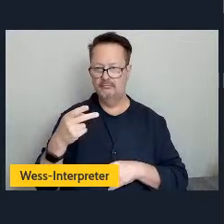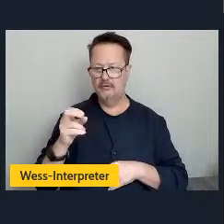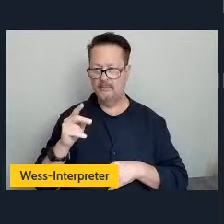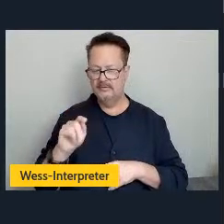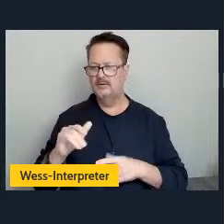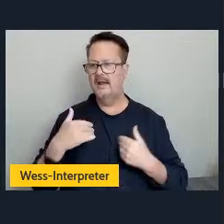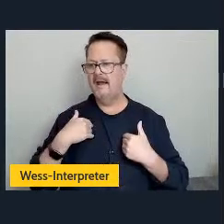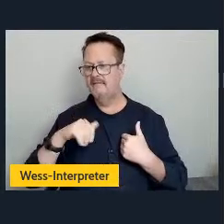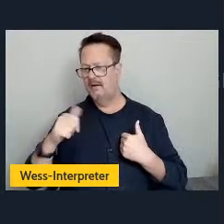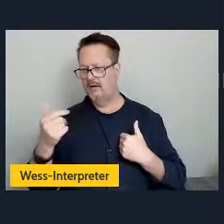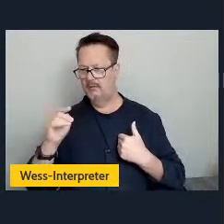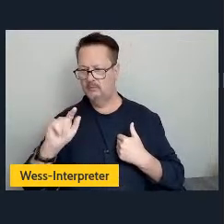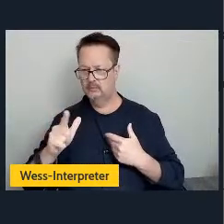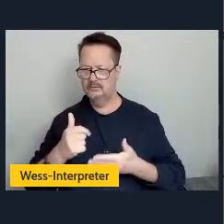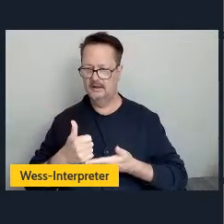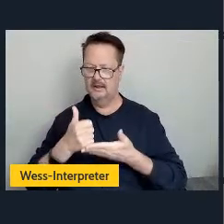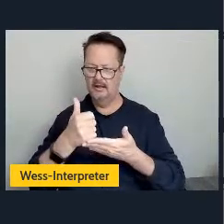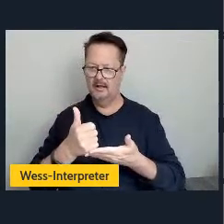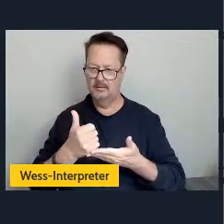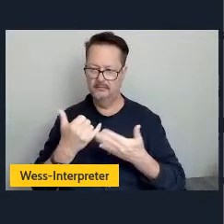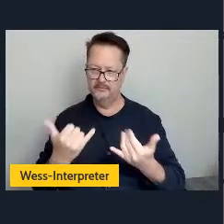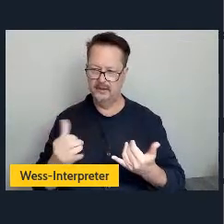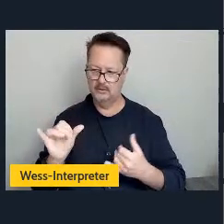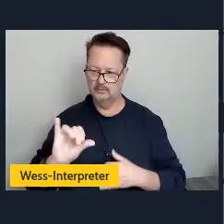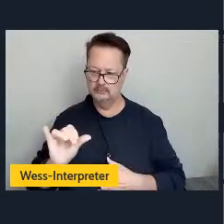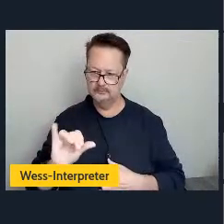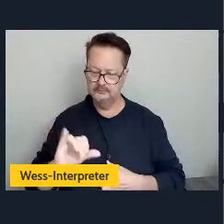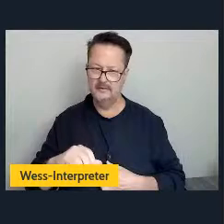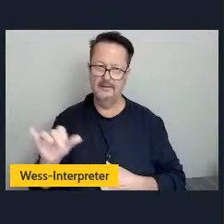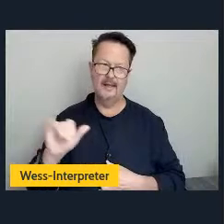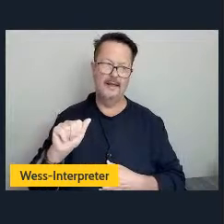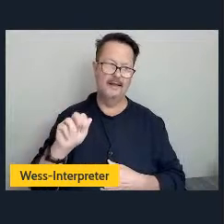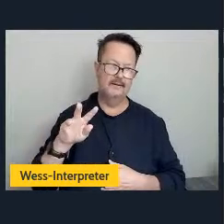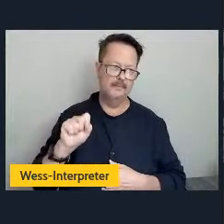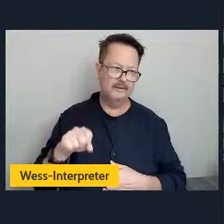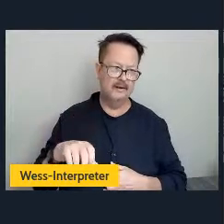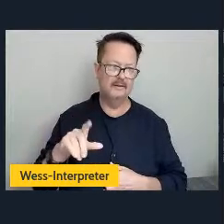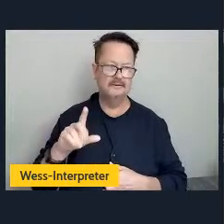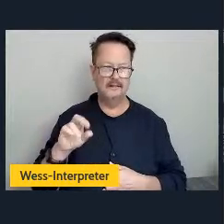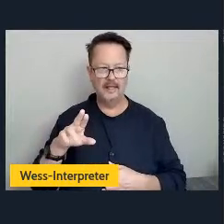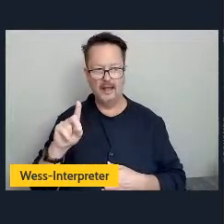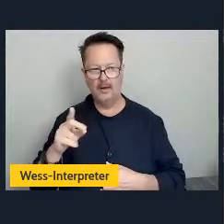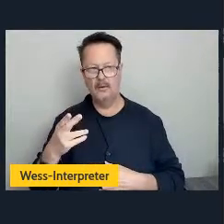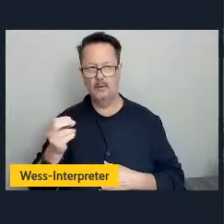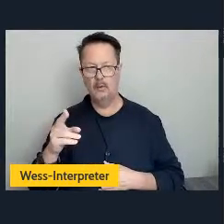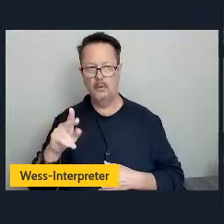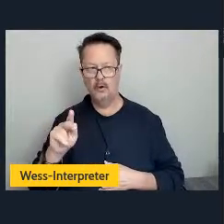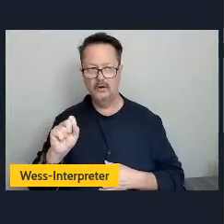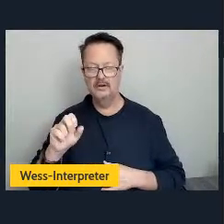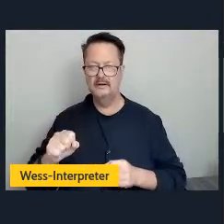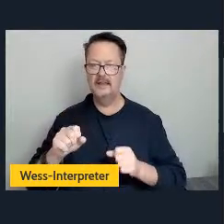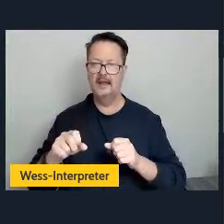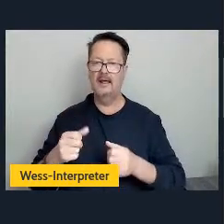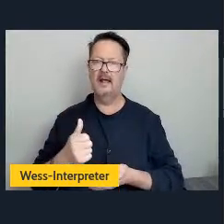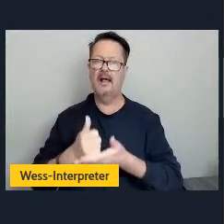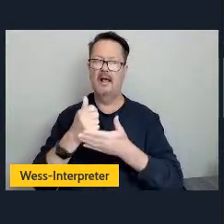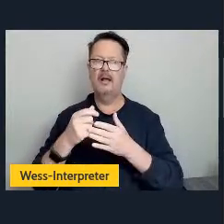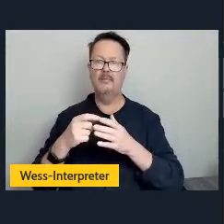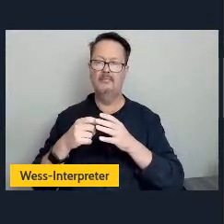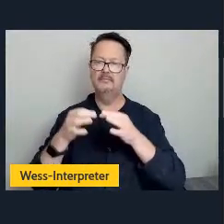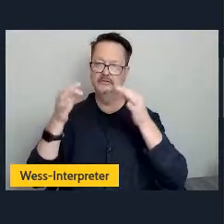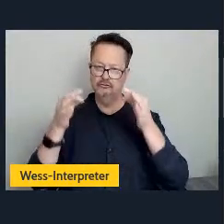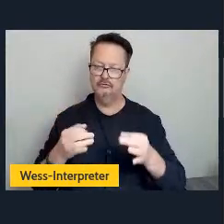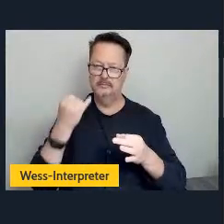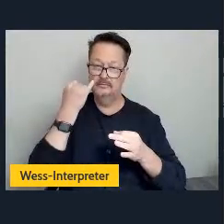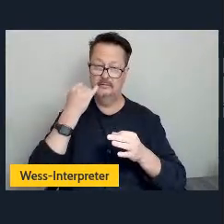that can help there too. Things like AWS CloudFormation hooks can help determine at deploy time whether